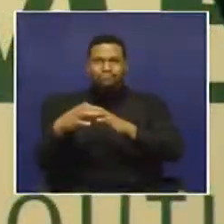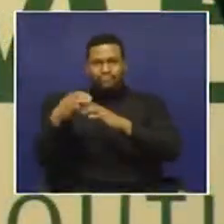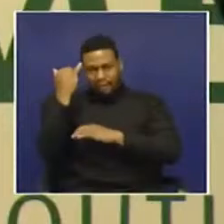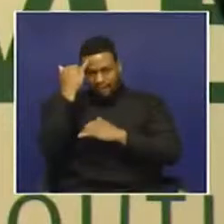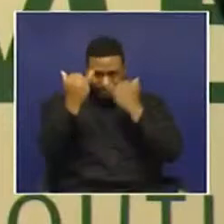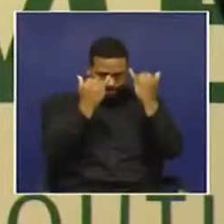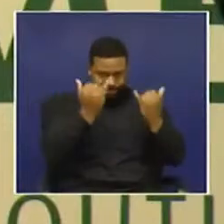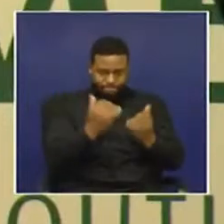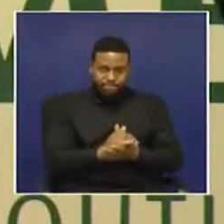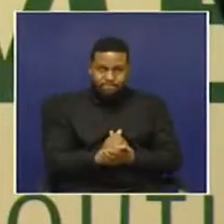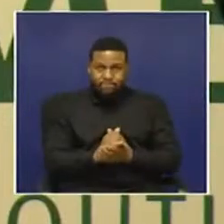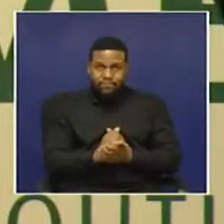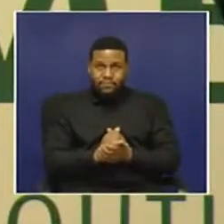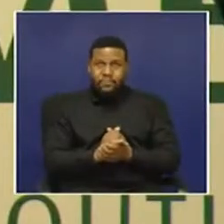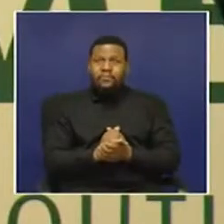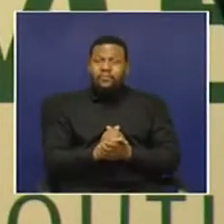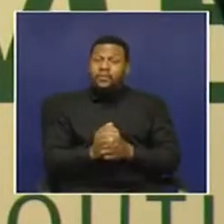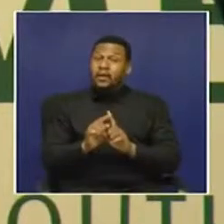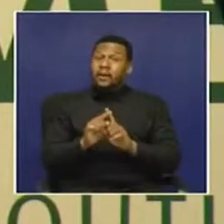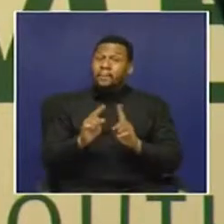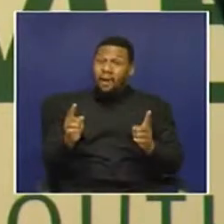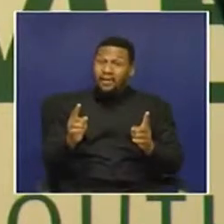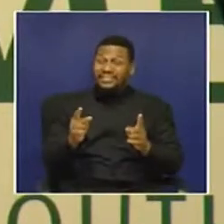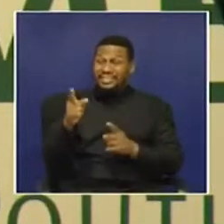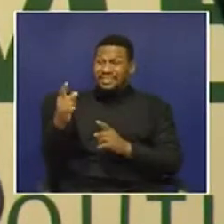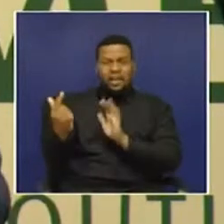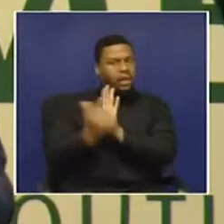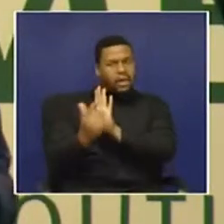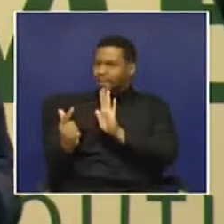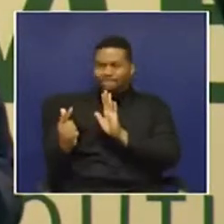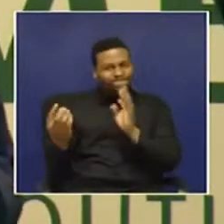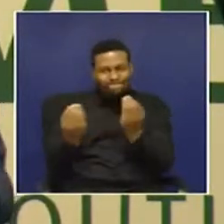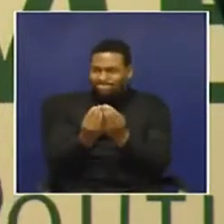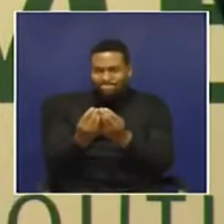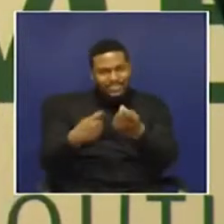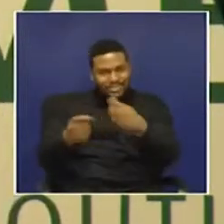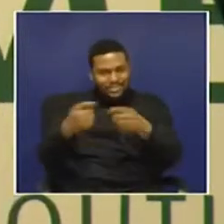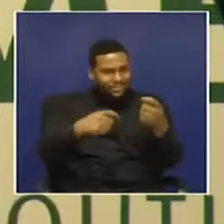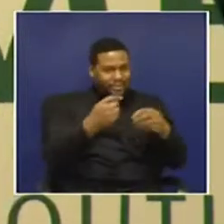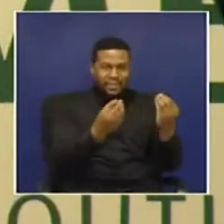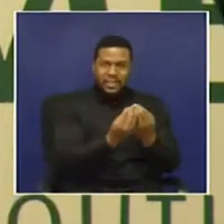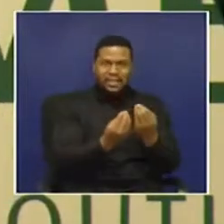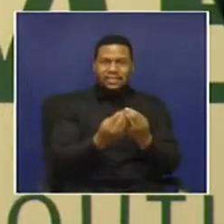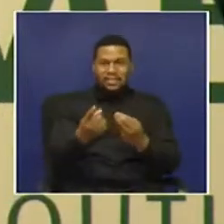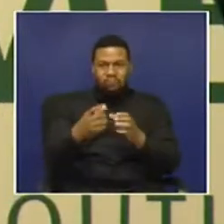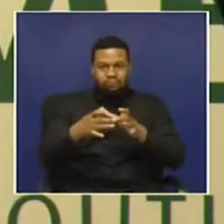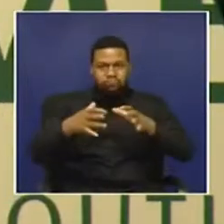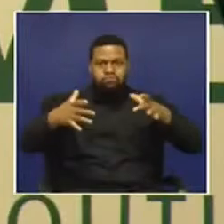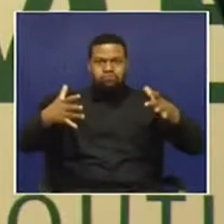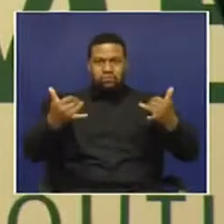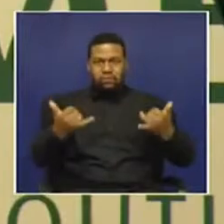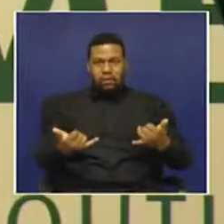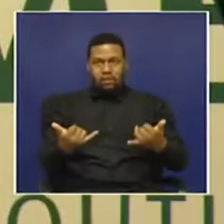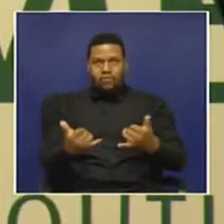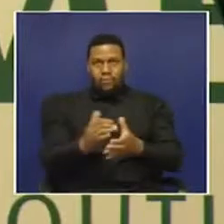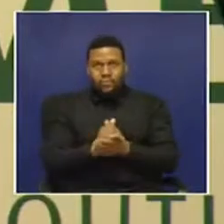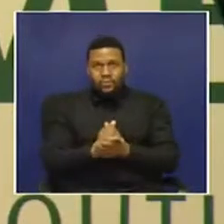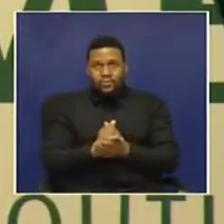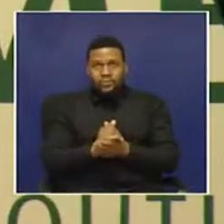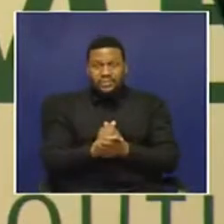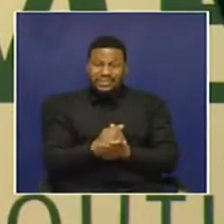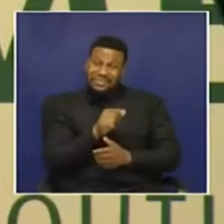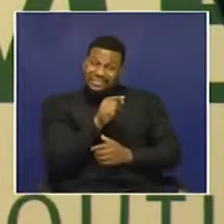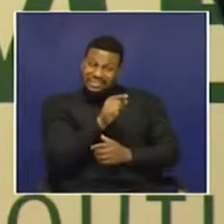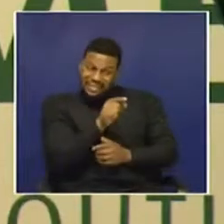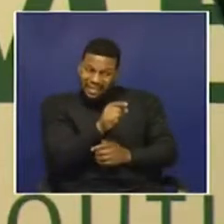However, the scourge of illicit trade represents a major threat to these hard-won gains. It threatens